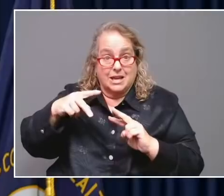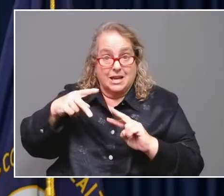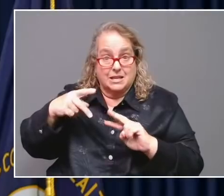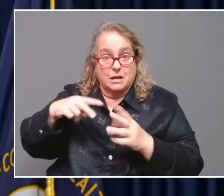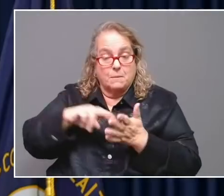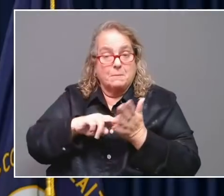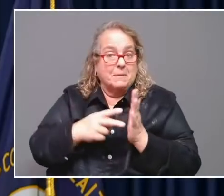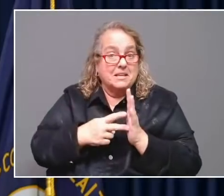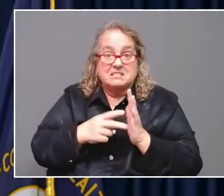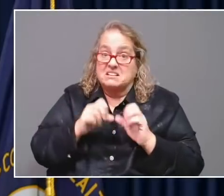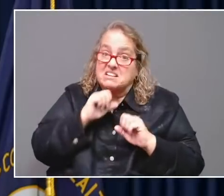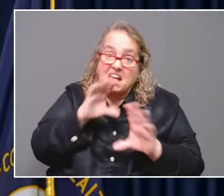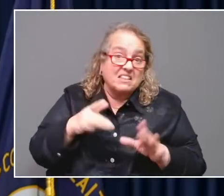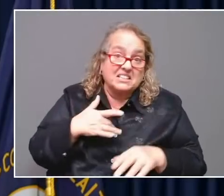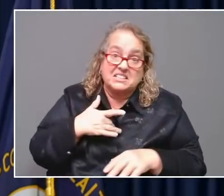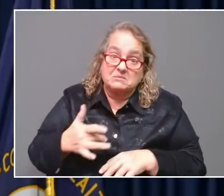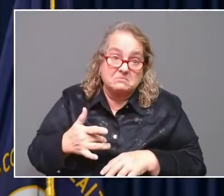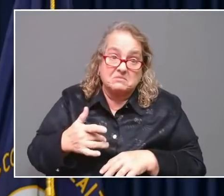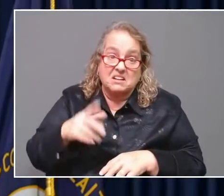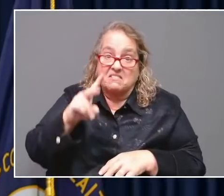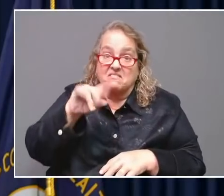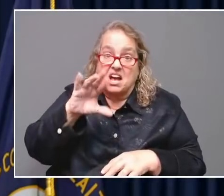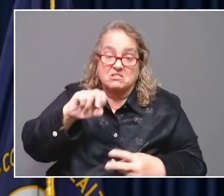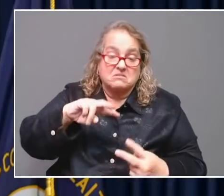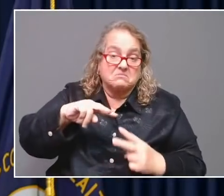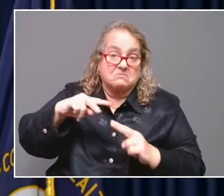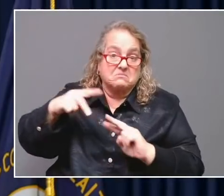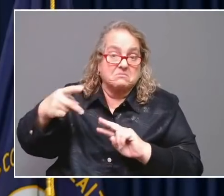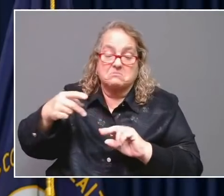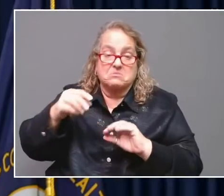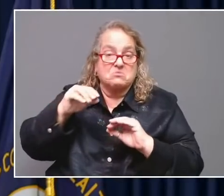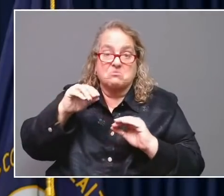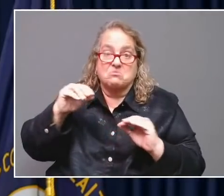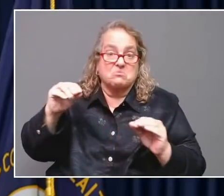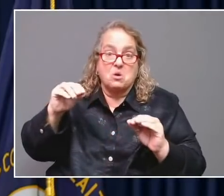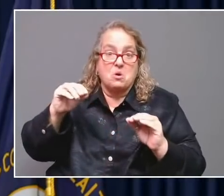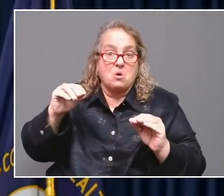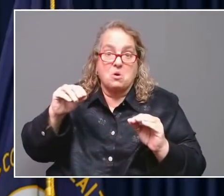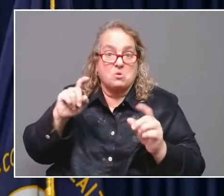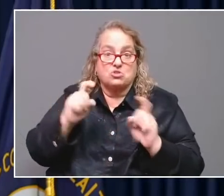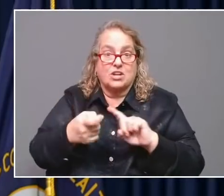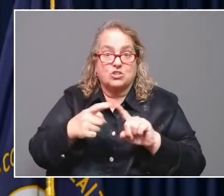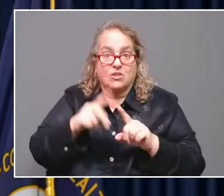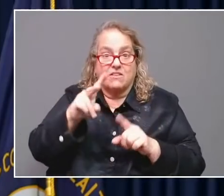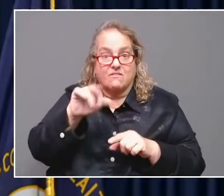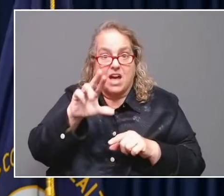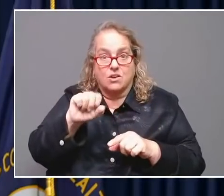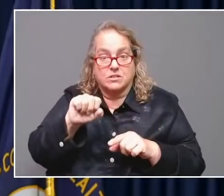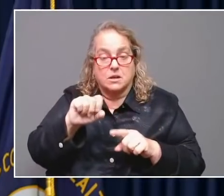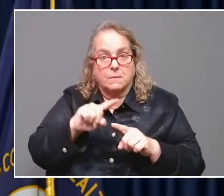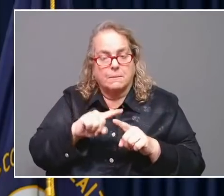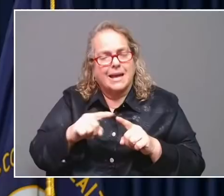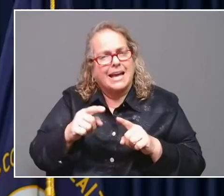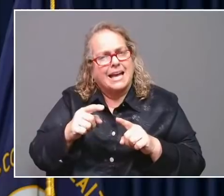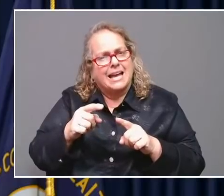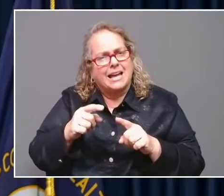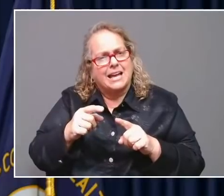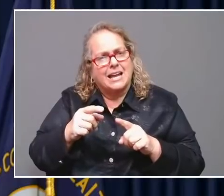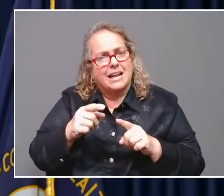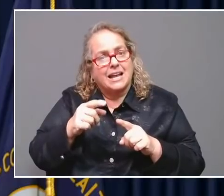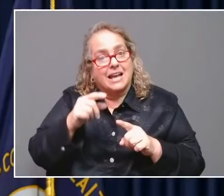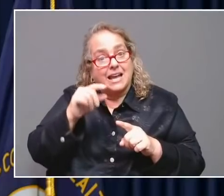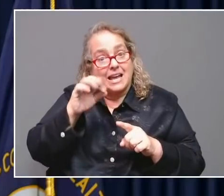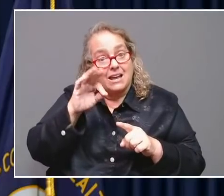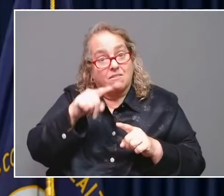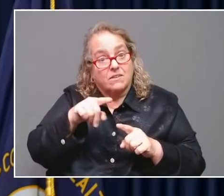The virus usually mutates in ways that has no benefit to the virus at all. Occasionally, it'd be great if it became more transmissible but